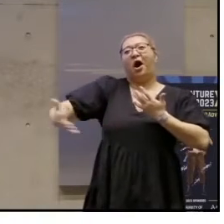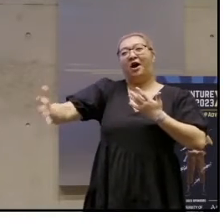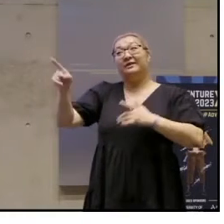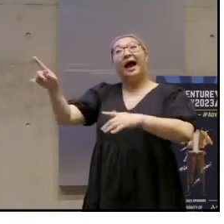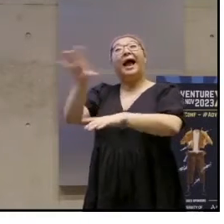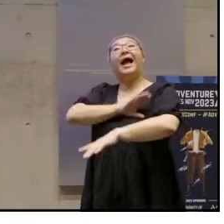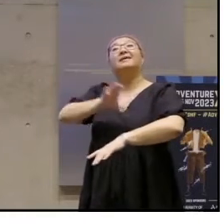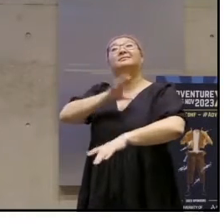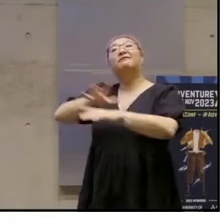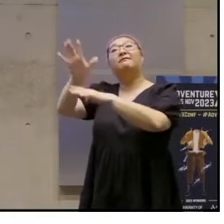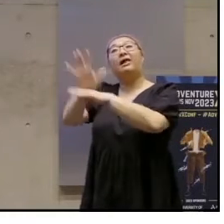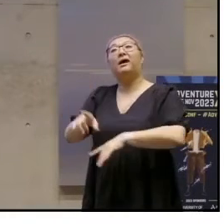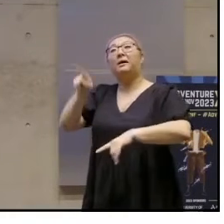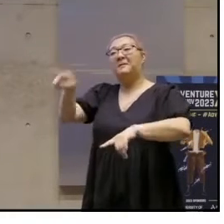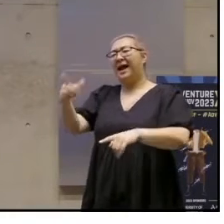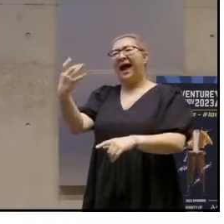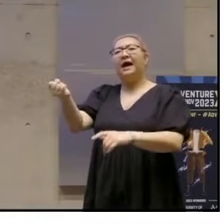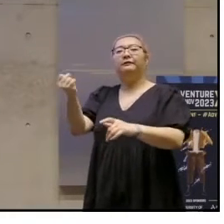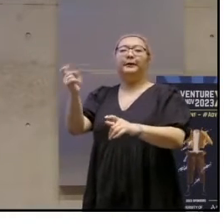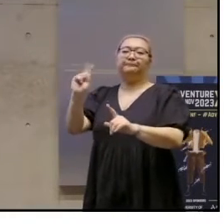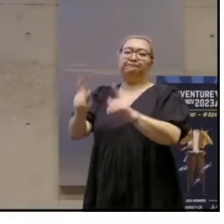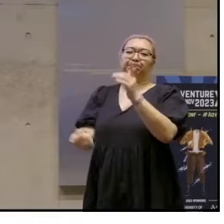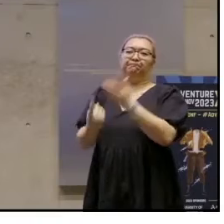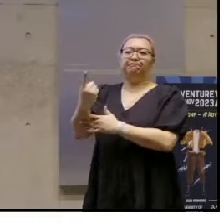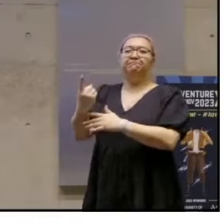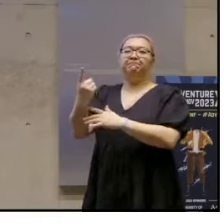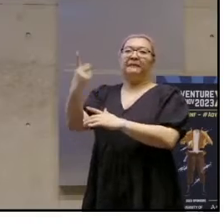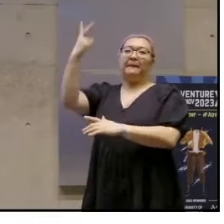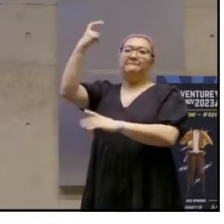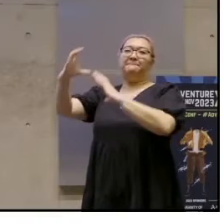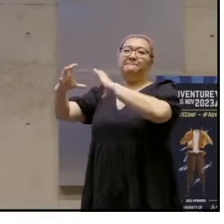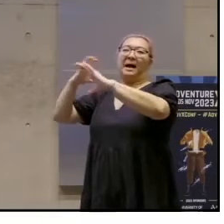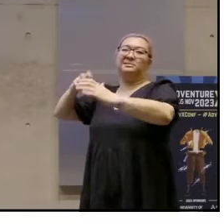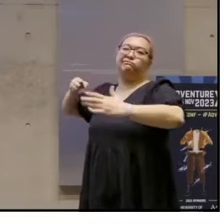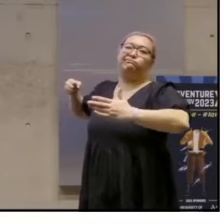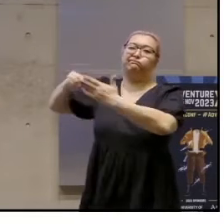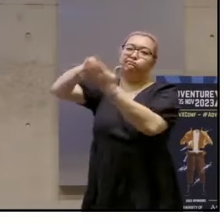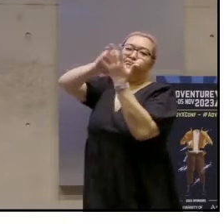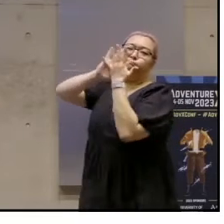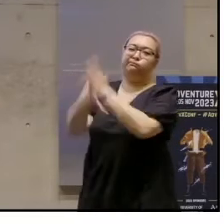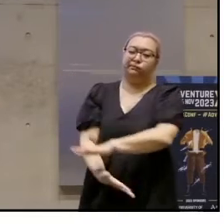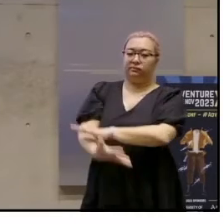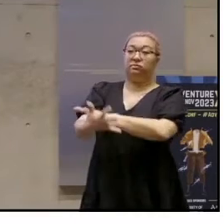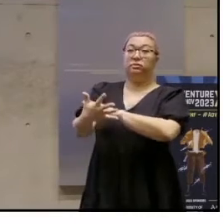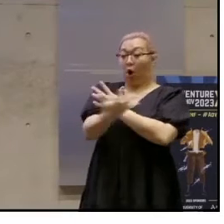bus accident that kills 80% of that town's children. We